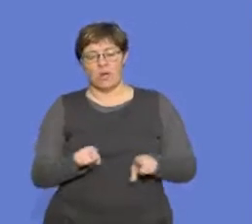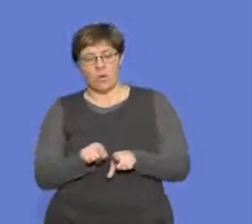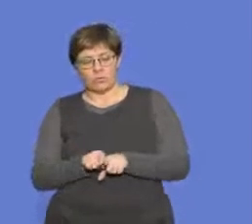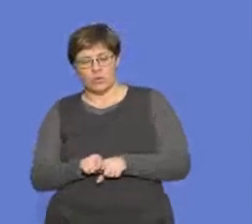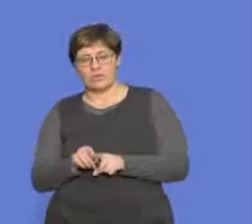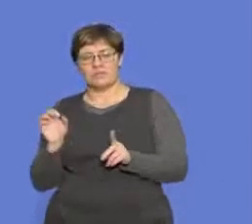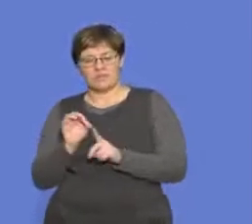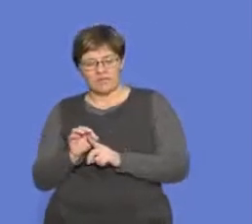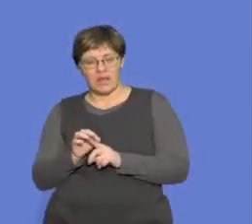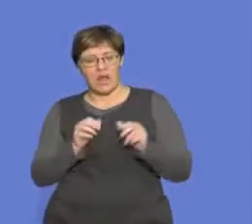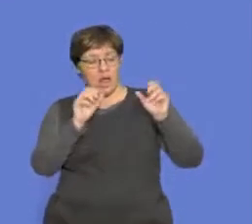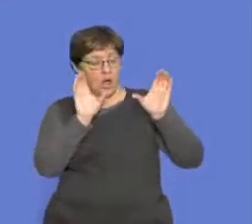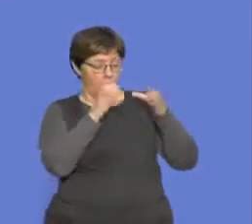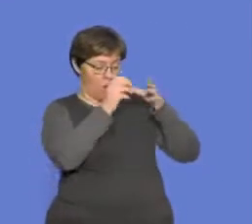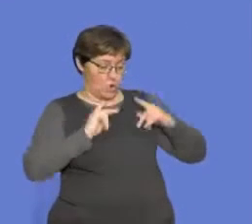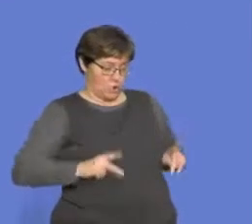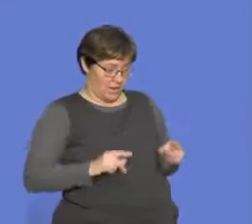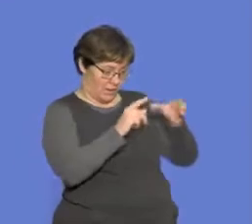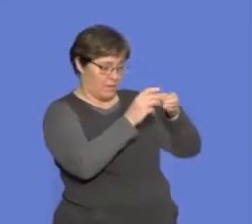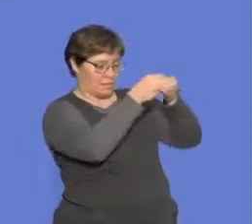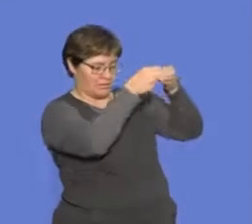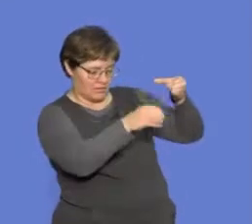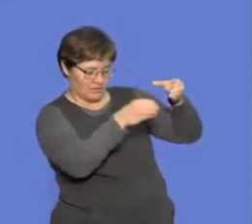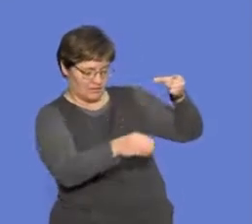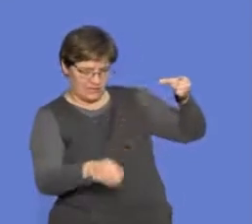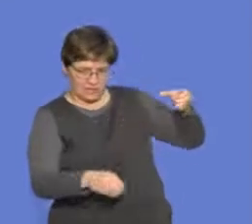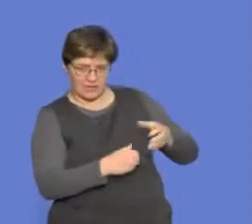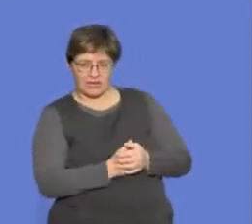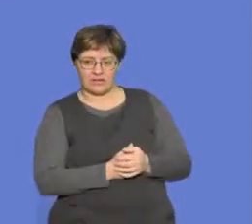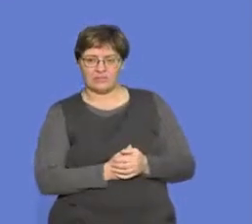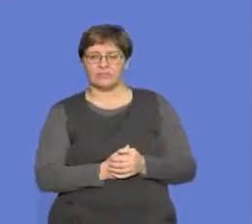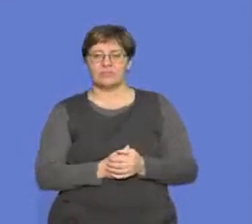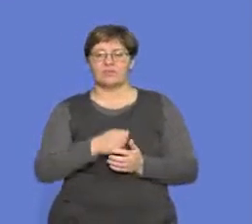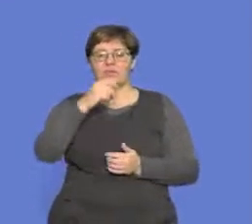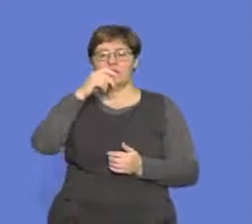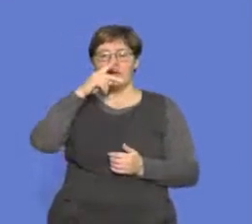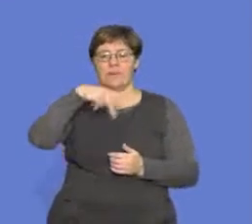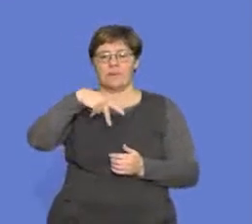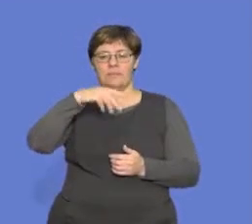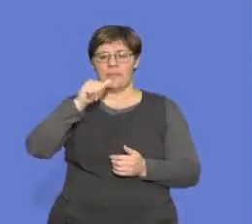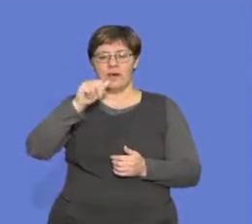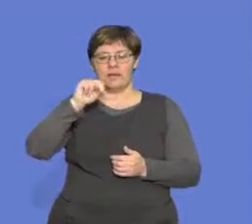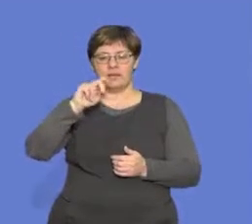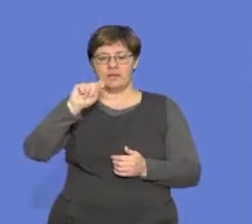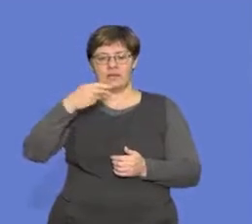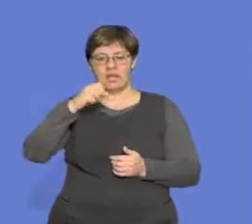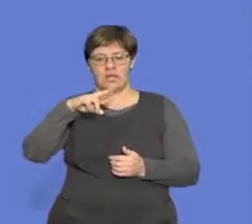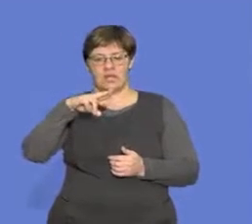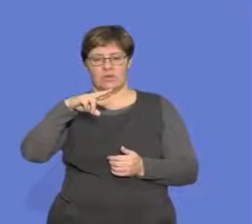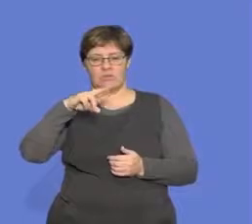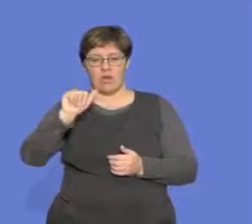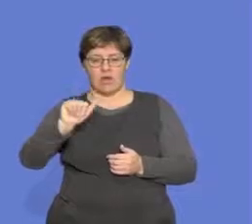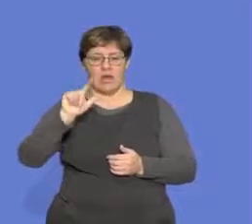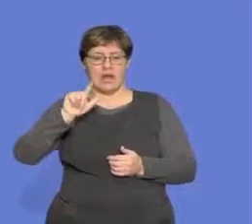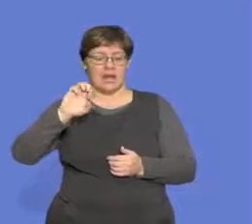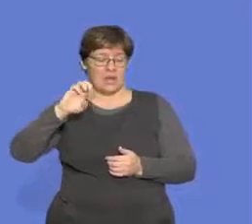specific orders of systems. Panthera leo is again a binomial system for the lion, again